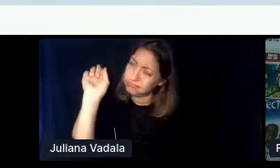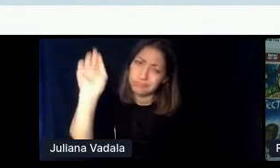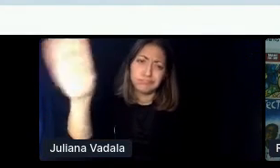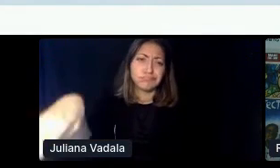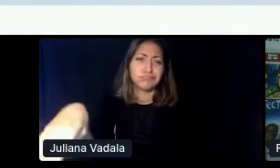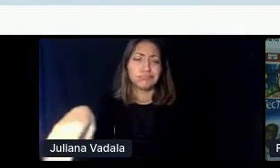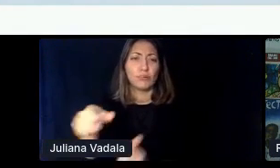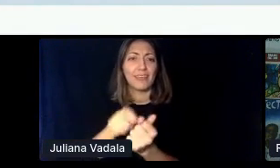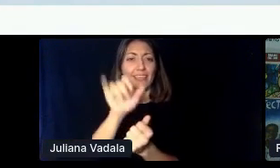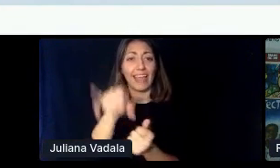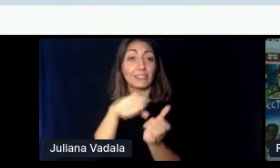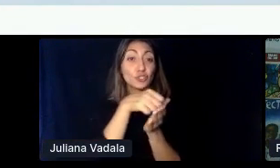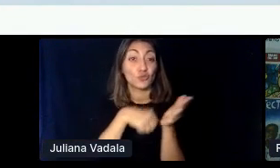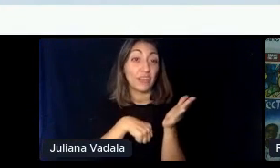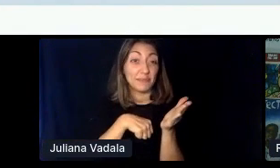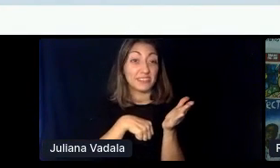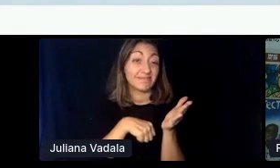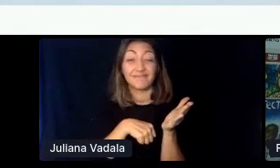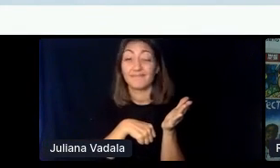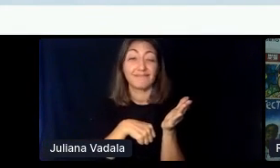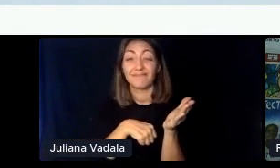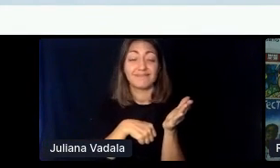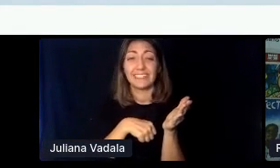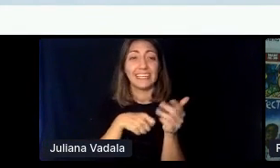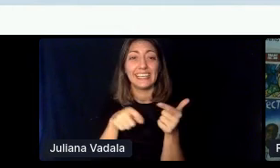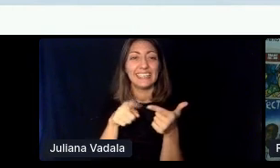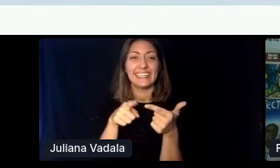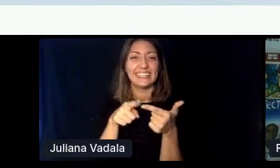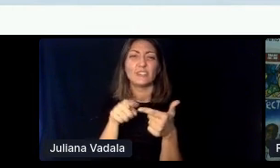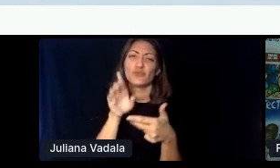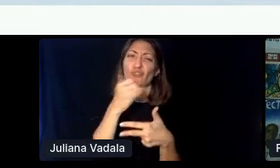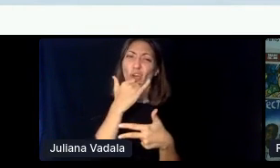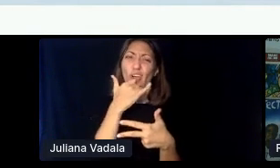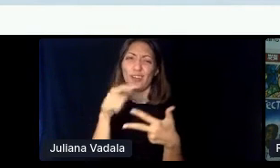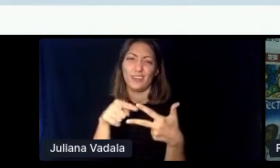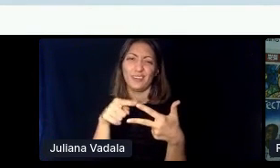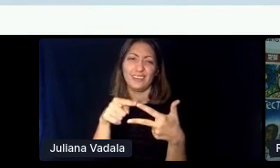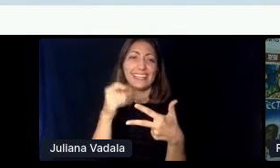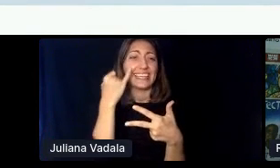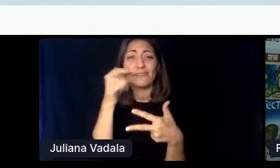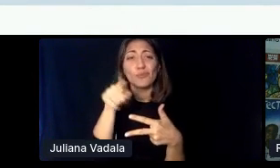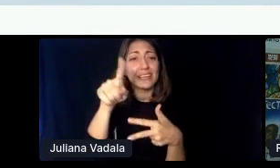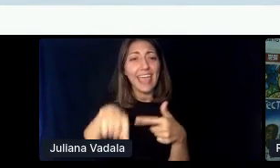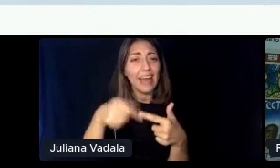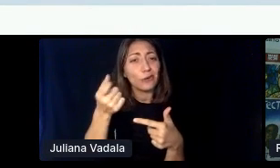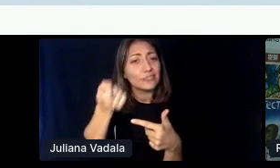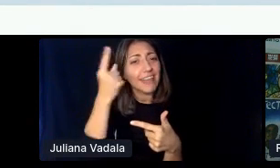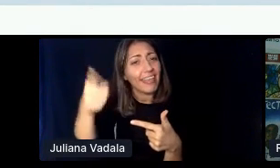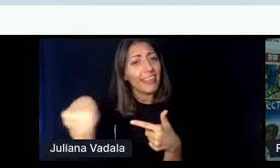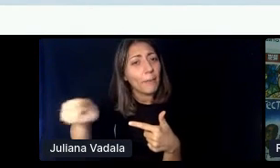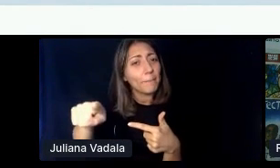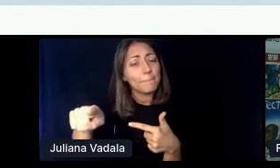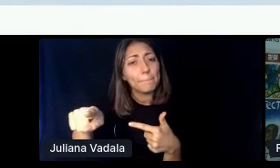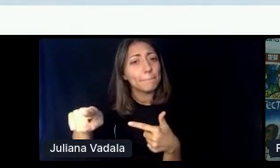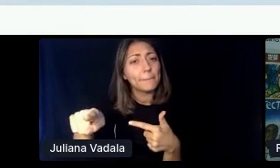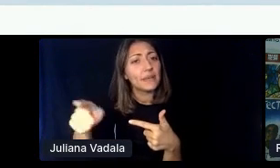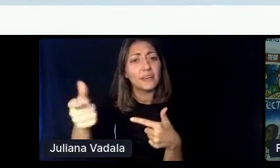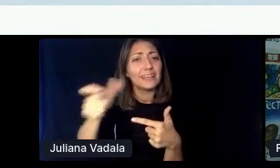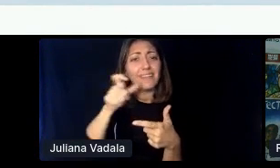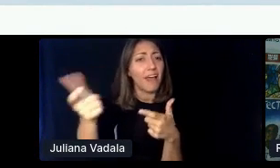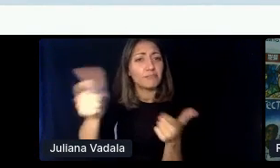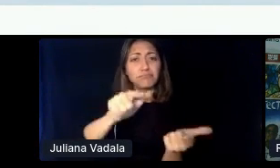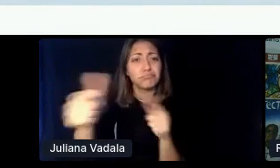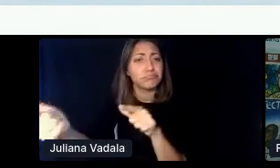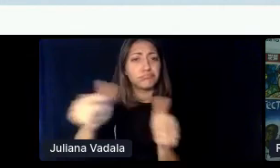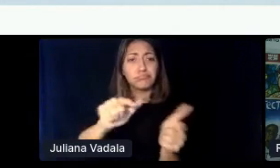can't understand the person, you won't be able to learn anything about them. And the conversation will honestly just be a waste